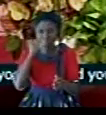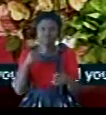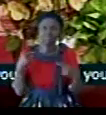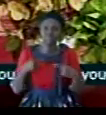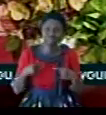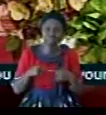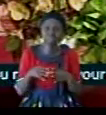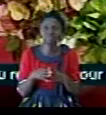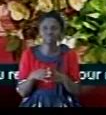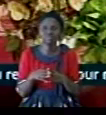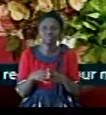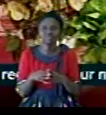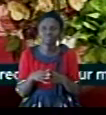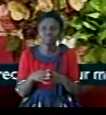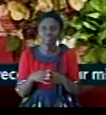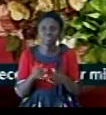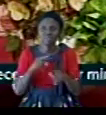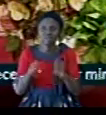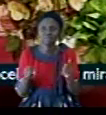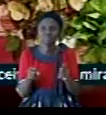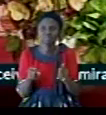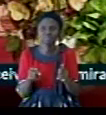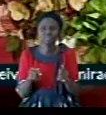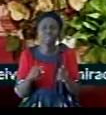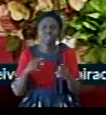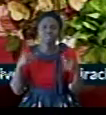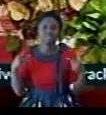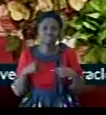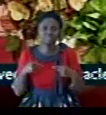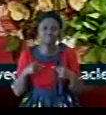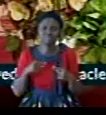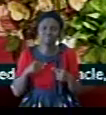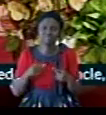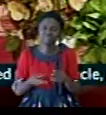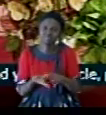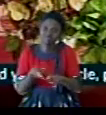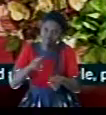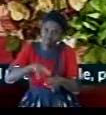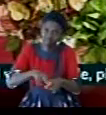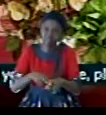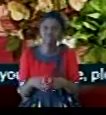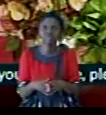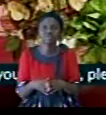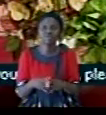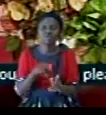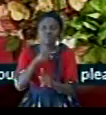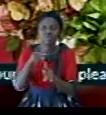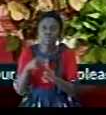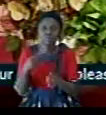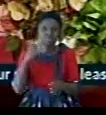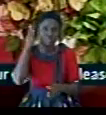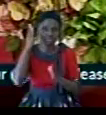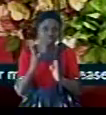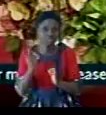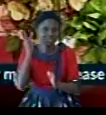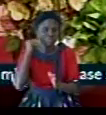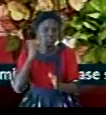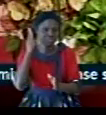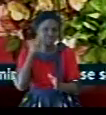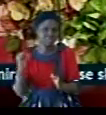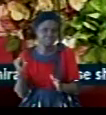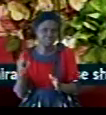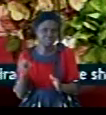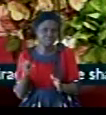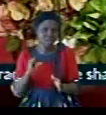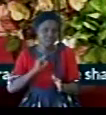pain, but it wasn't that severe. So when the man, Papa was praying, preaching, I was still